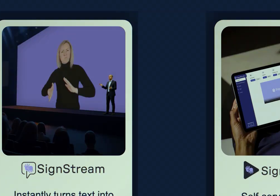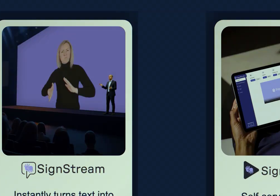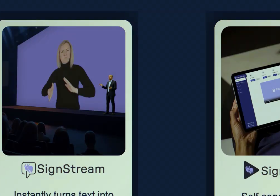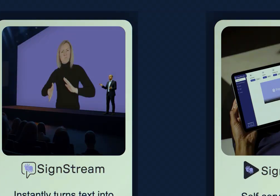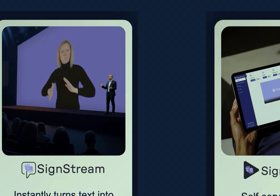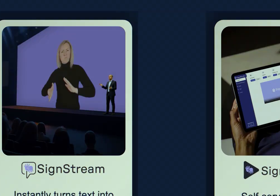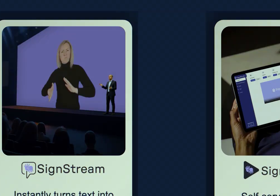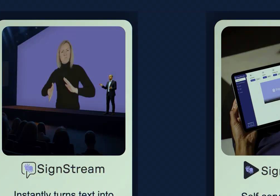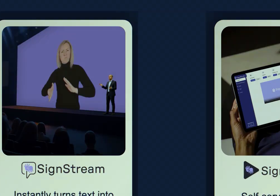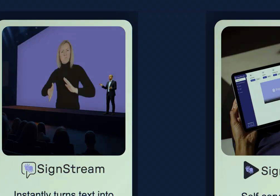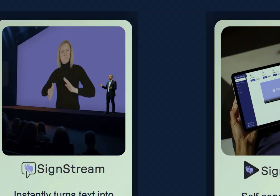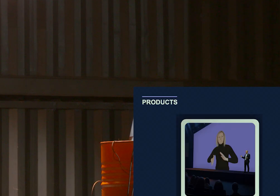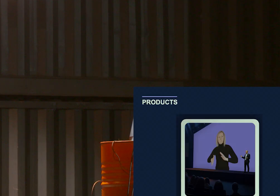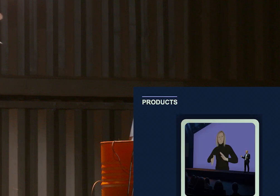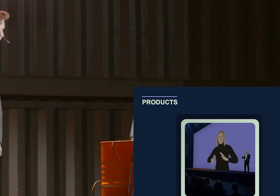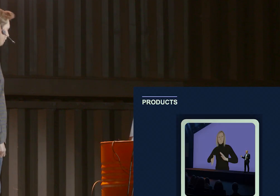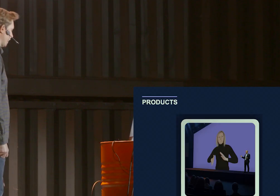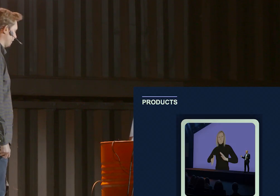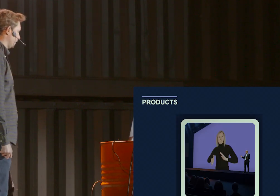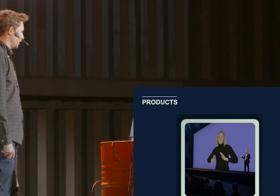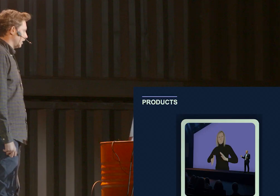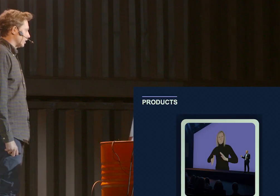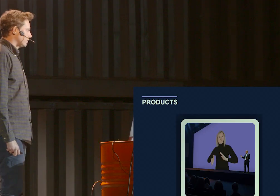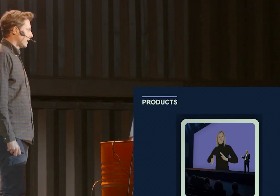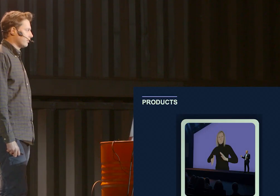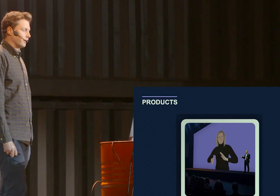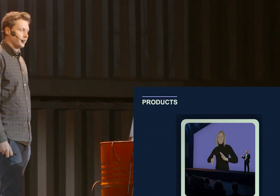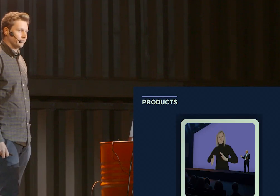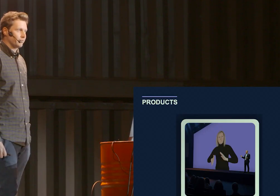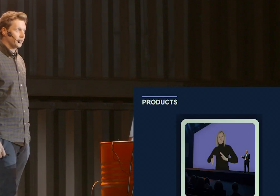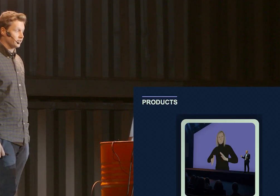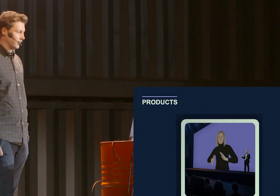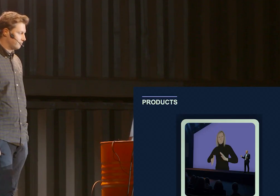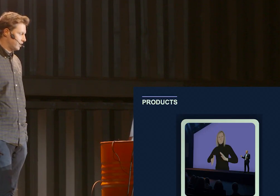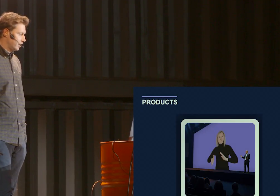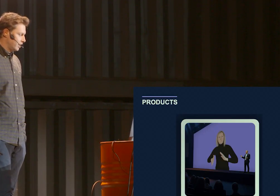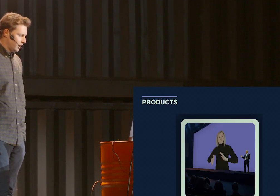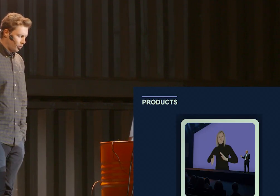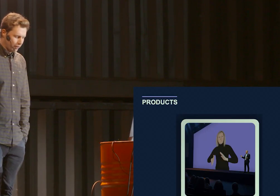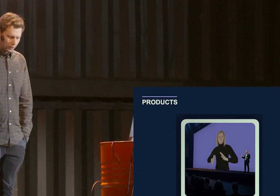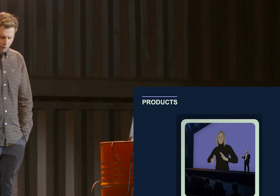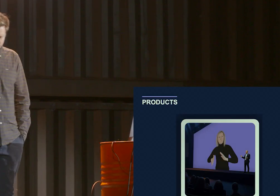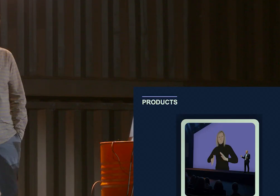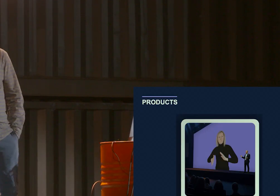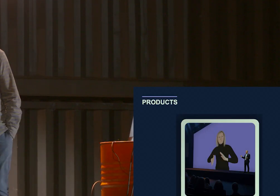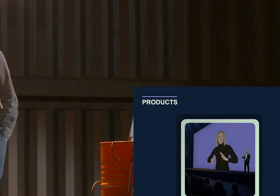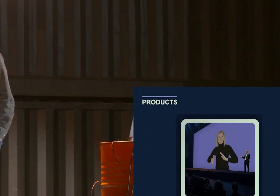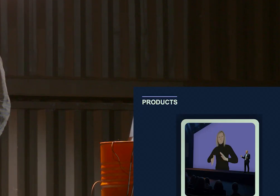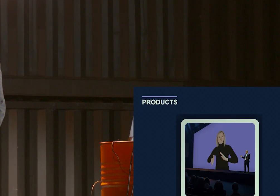message, human translation fits the gap there. Then January this year, we